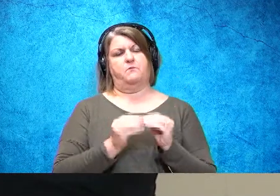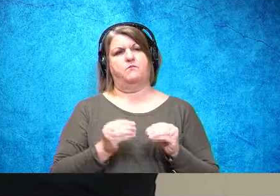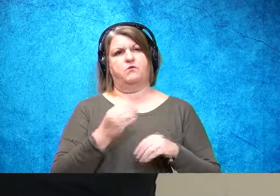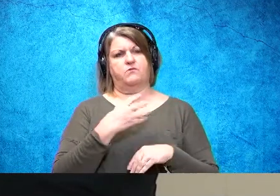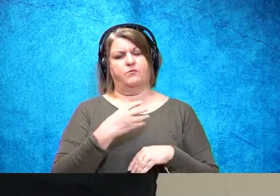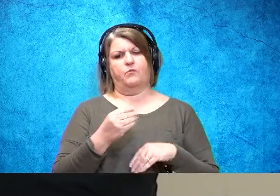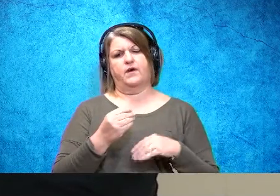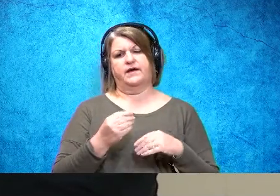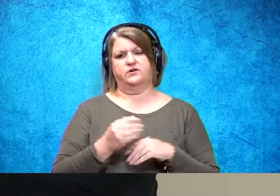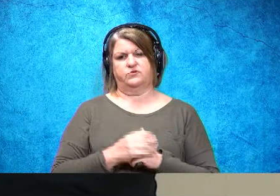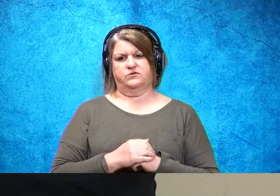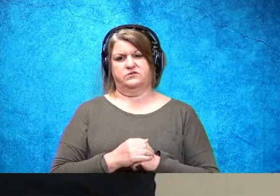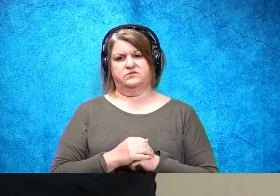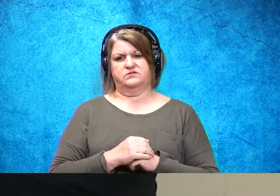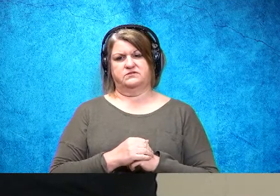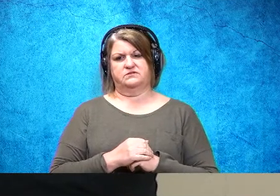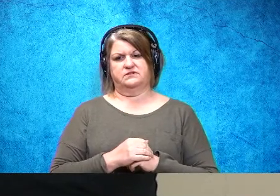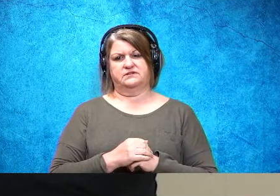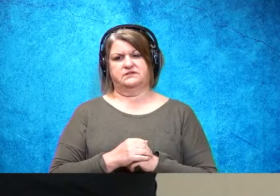Like that.